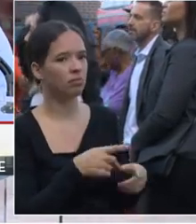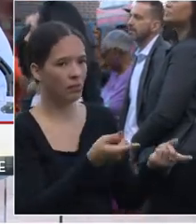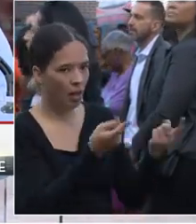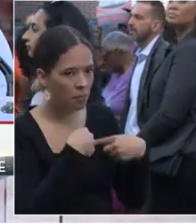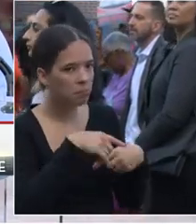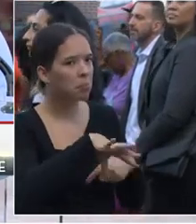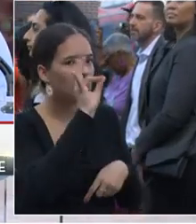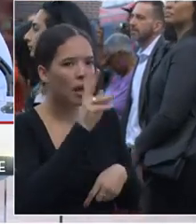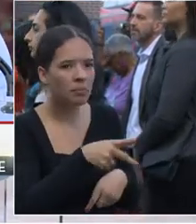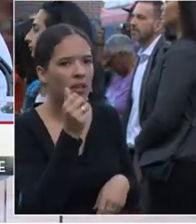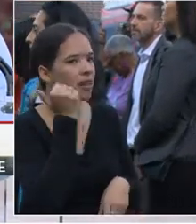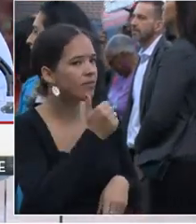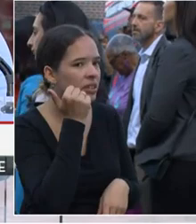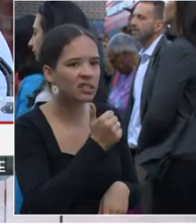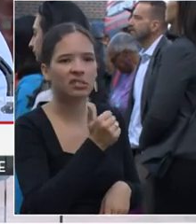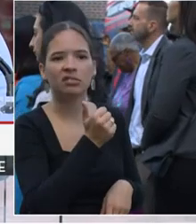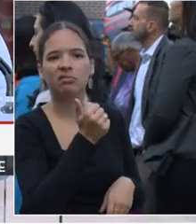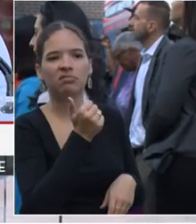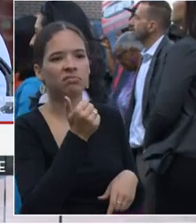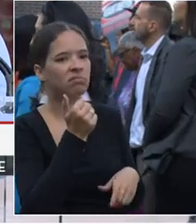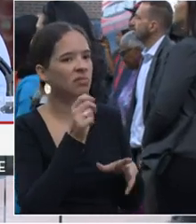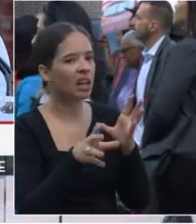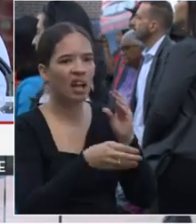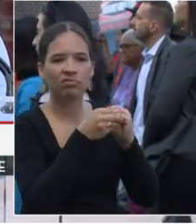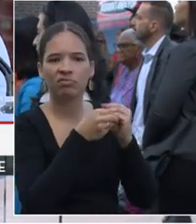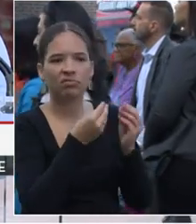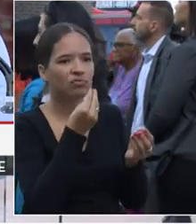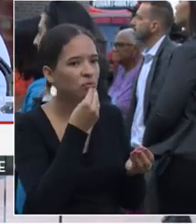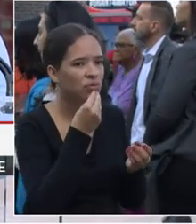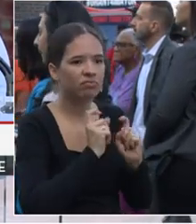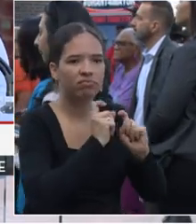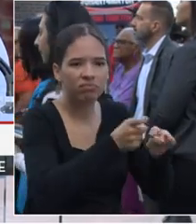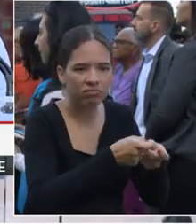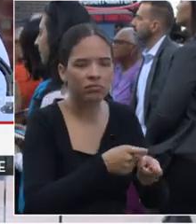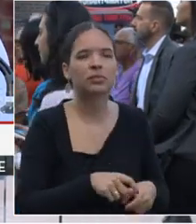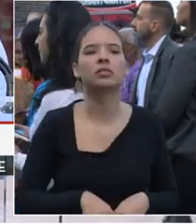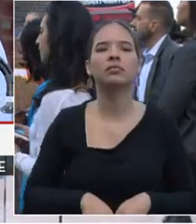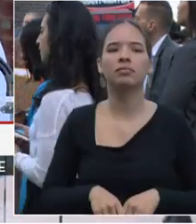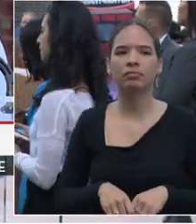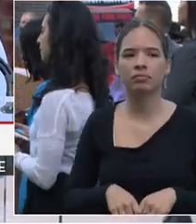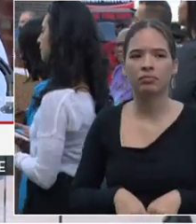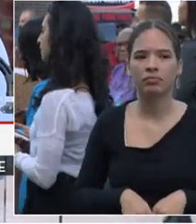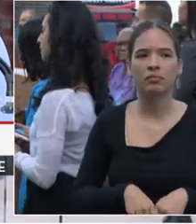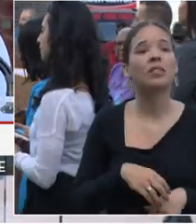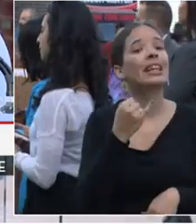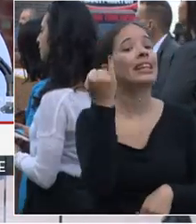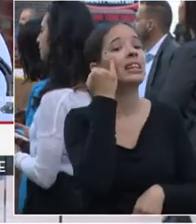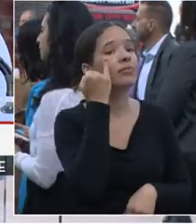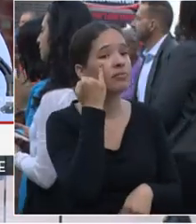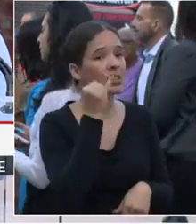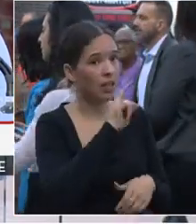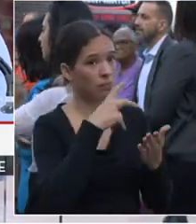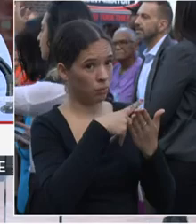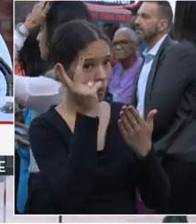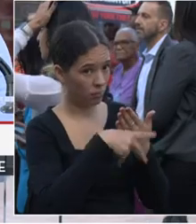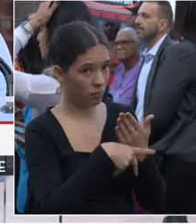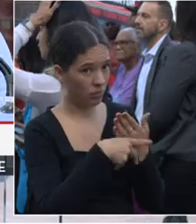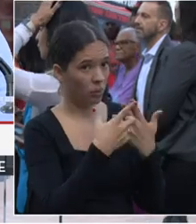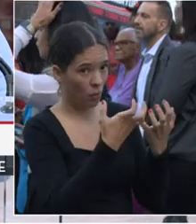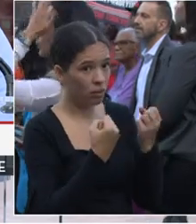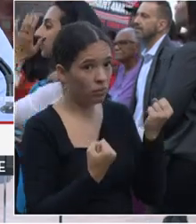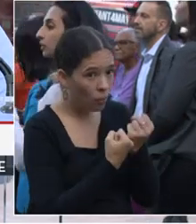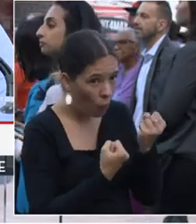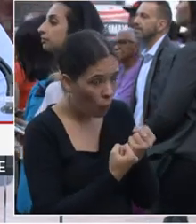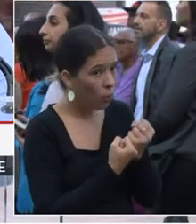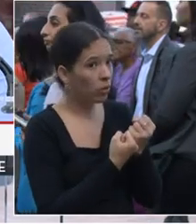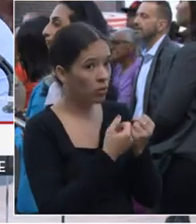there's any type of programs that we could participate in, if you bring it to our attention, we will gladly help provide with any of your needs that you need for any program. Okay,